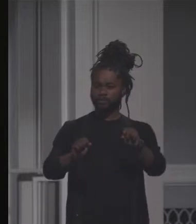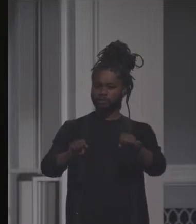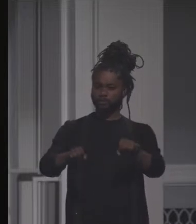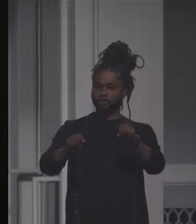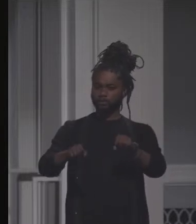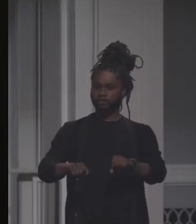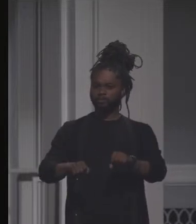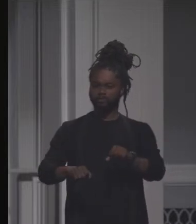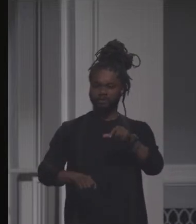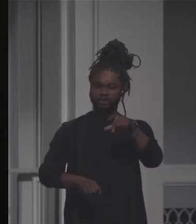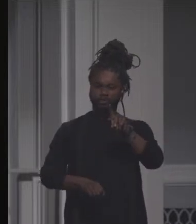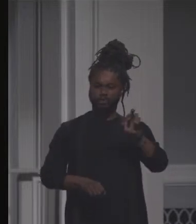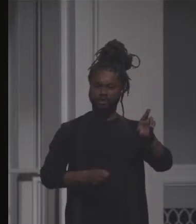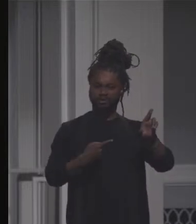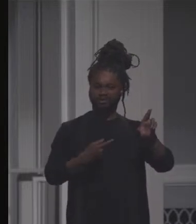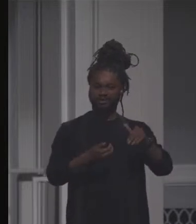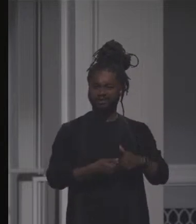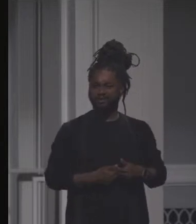to be queer.